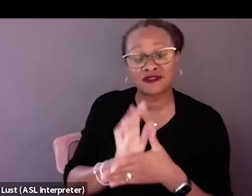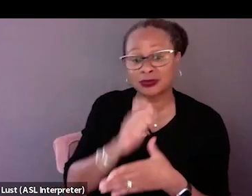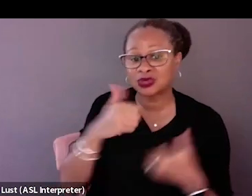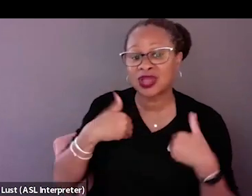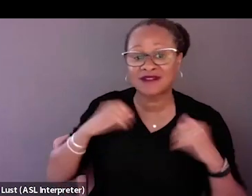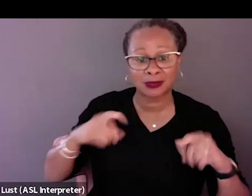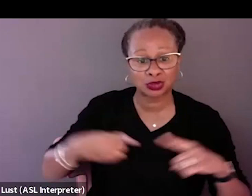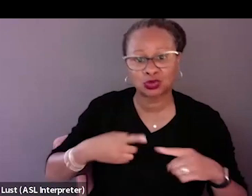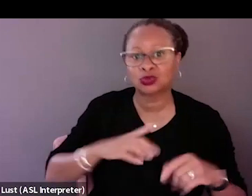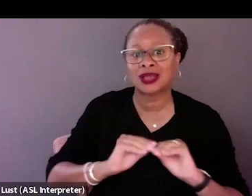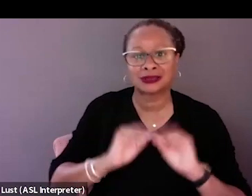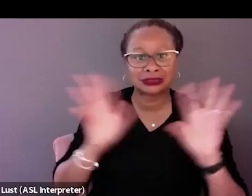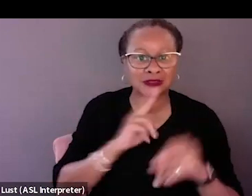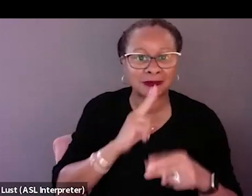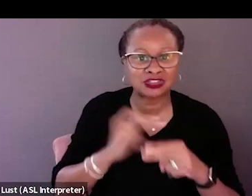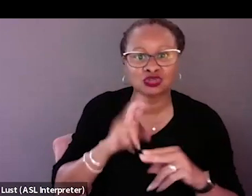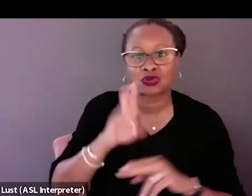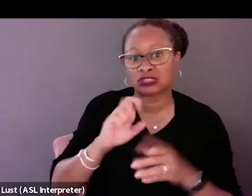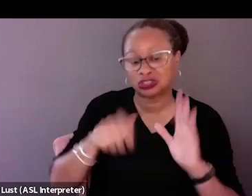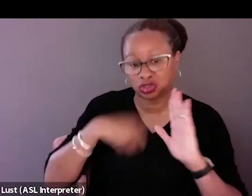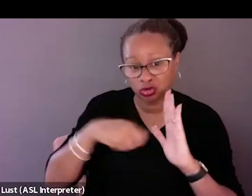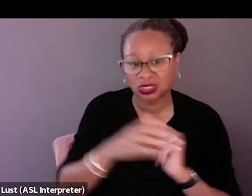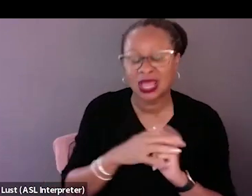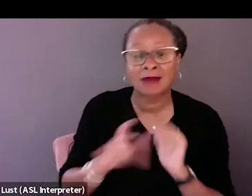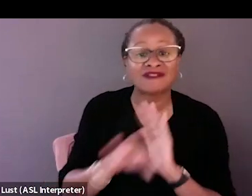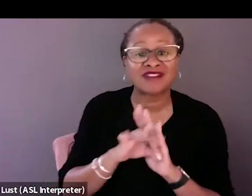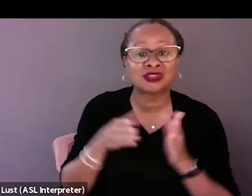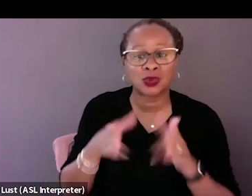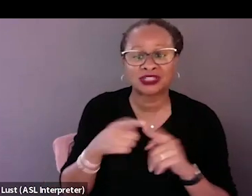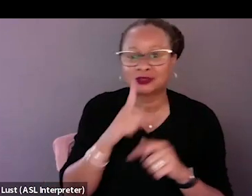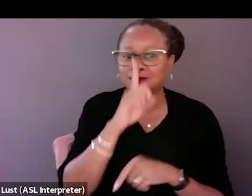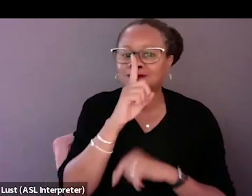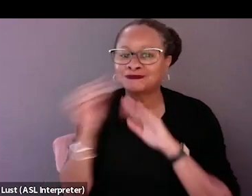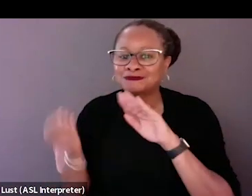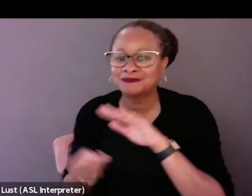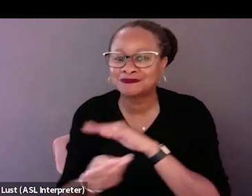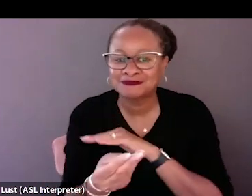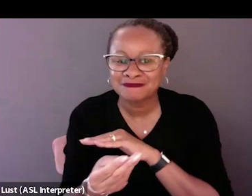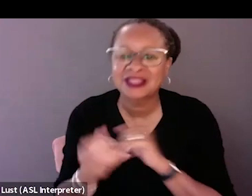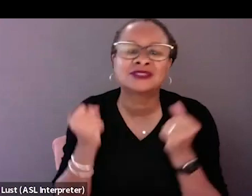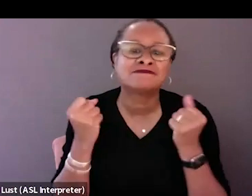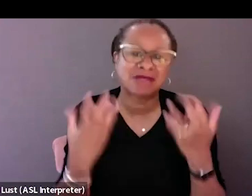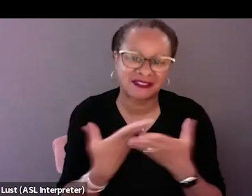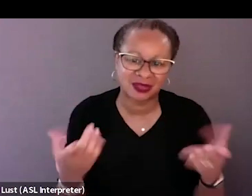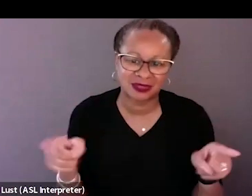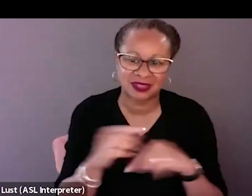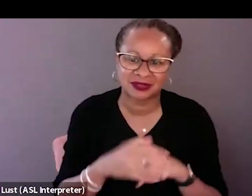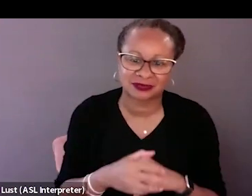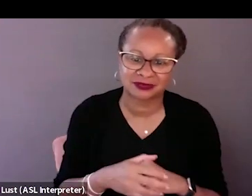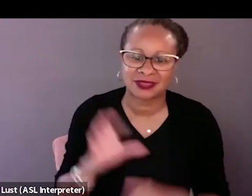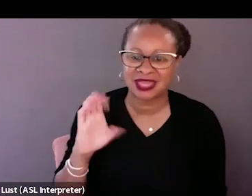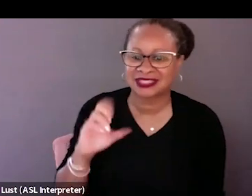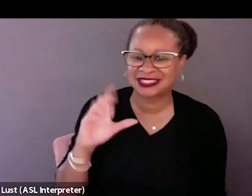the opportunity to like actually reshoot, but like we found a way to sort of sneak these things in. There's a ton of that. Yeah, and